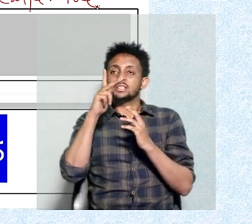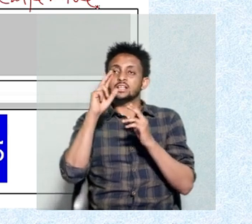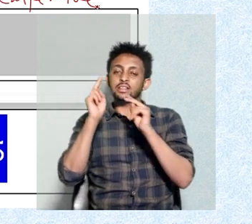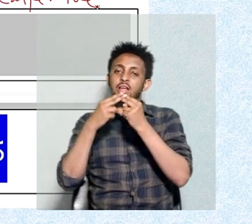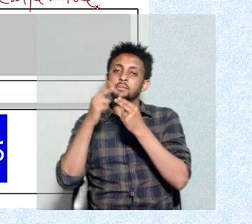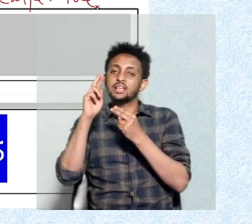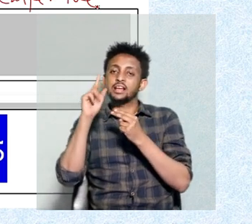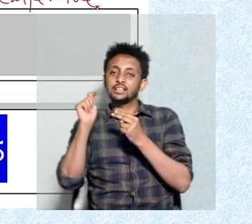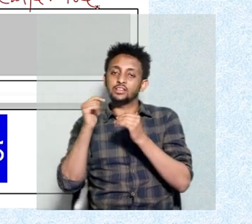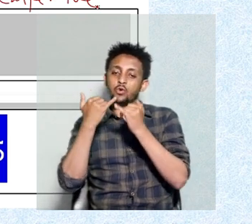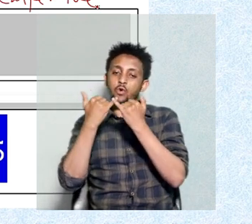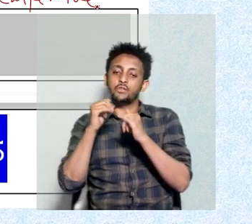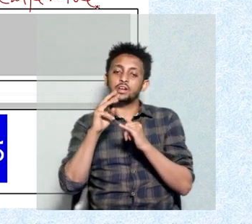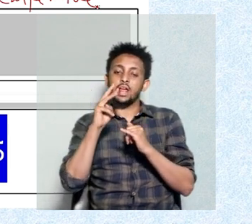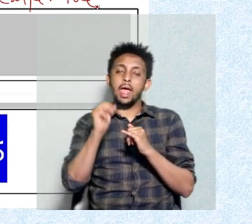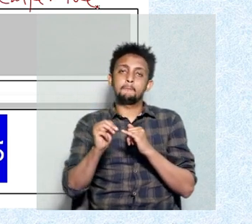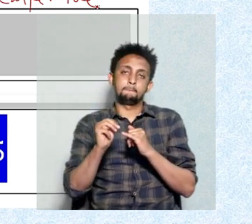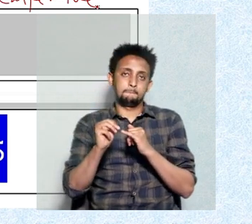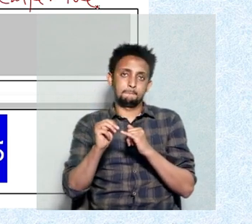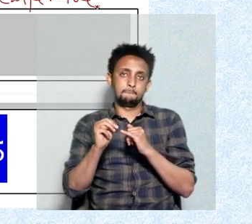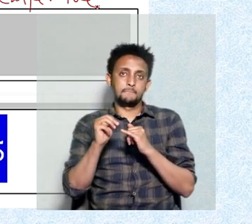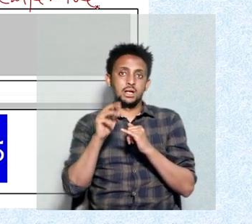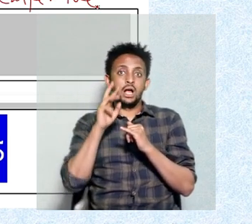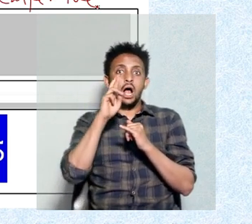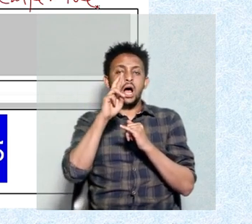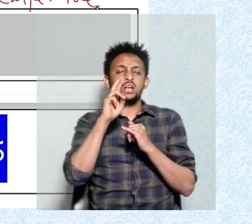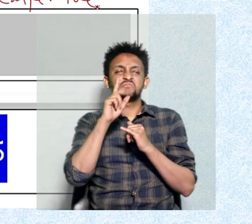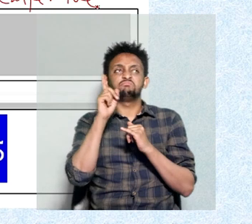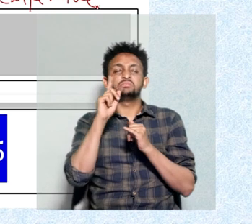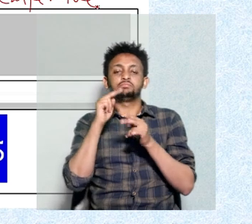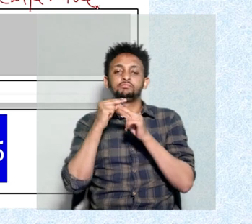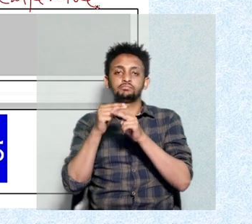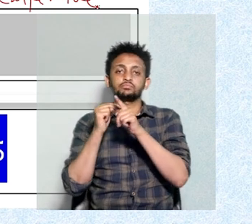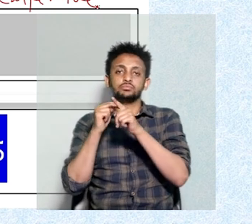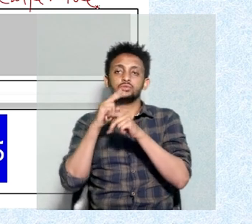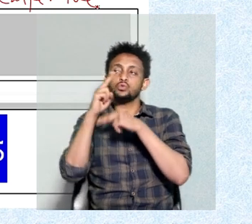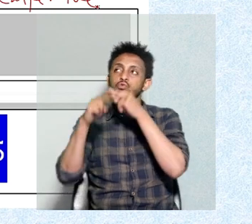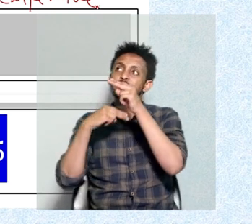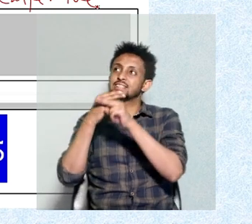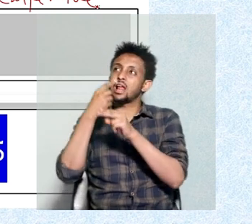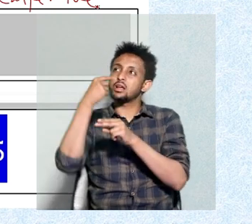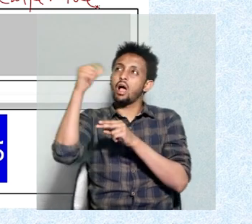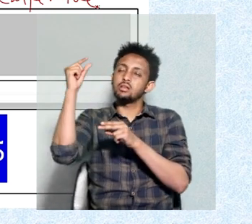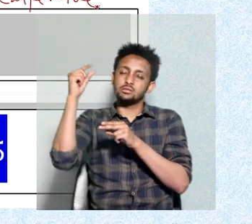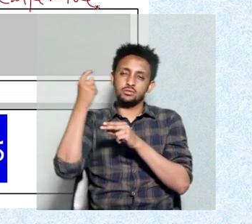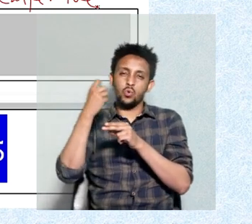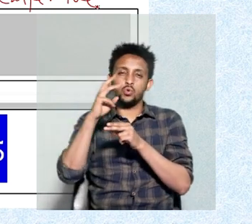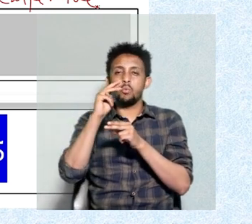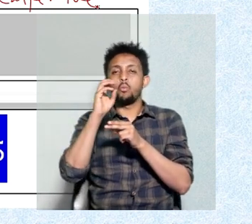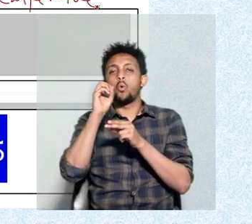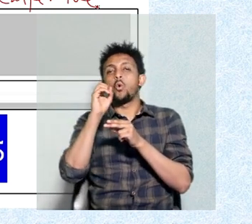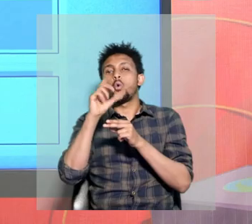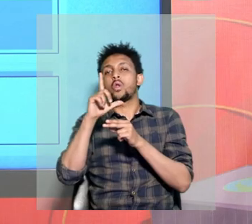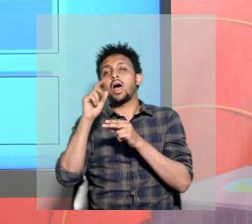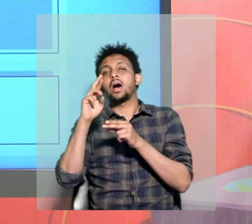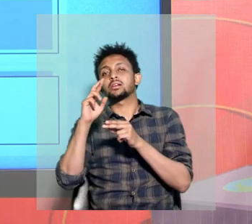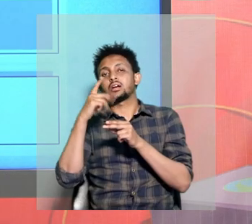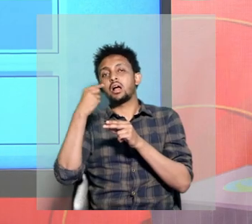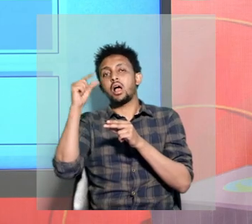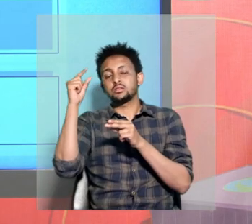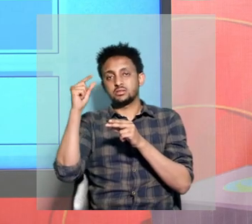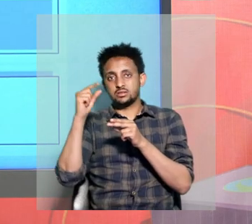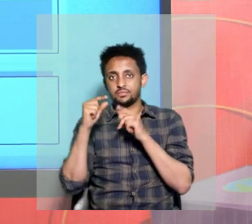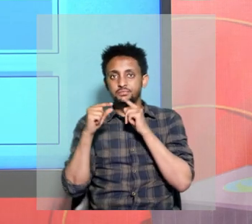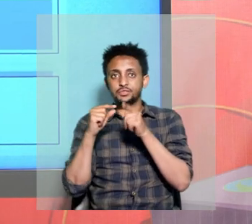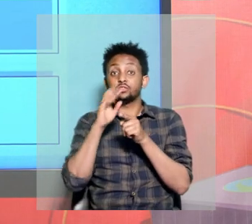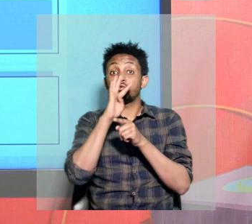times RT over molar mass, where R is the universal gas constant or molar gas constant. So these are the